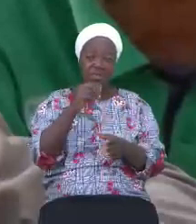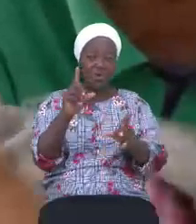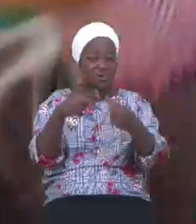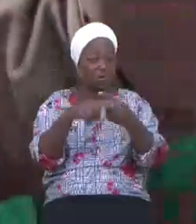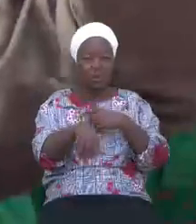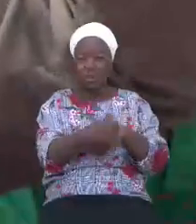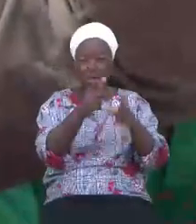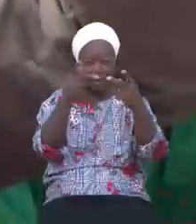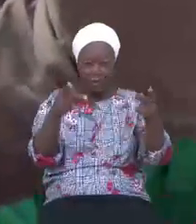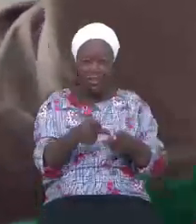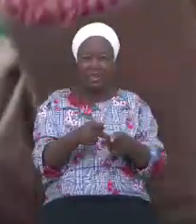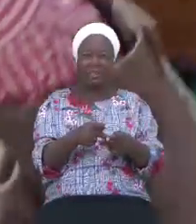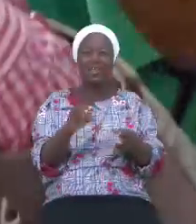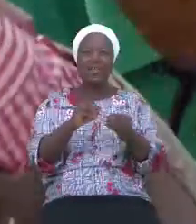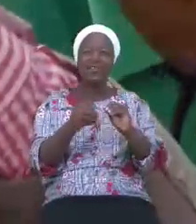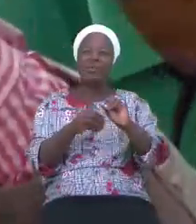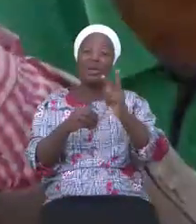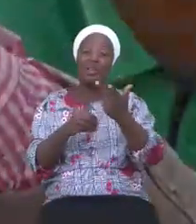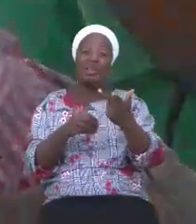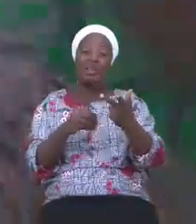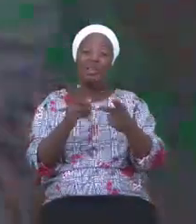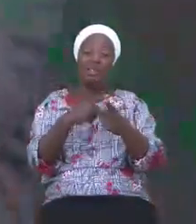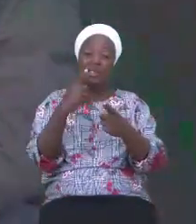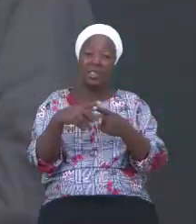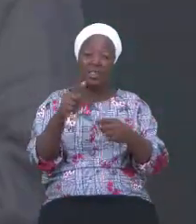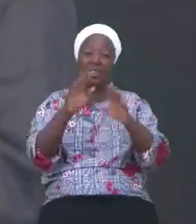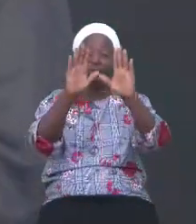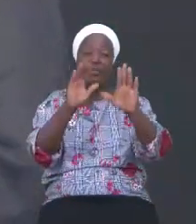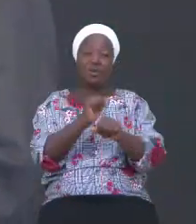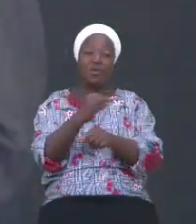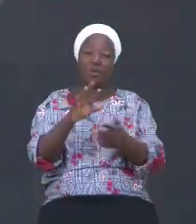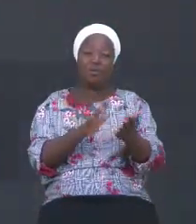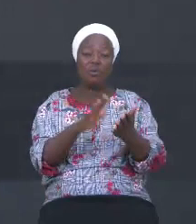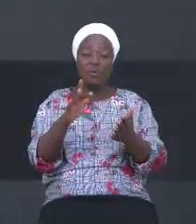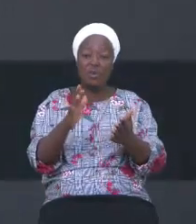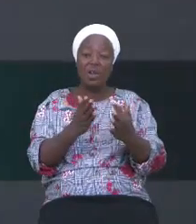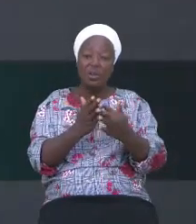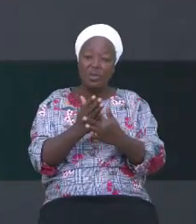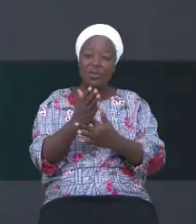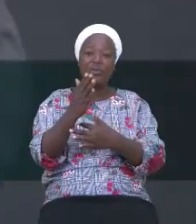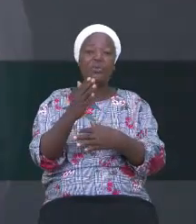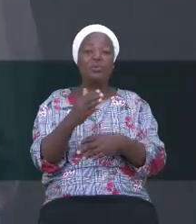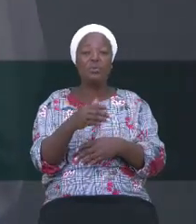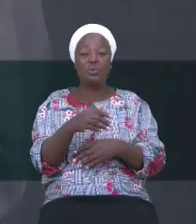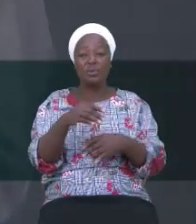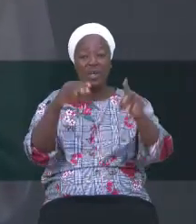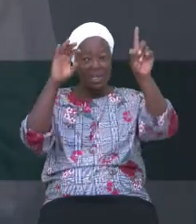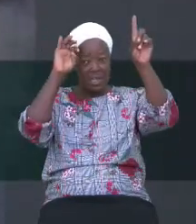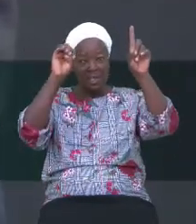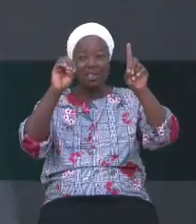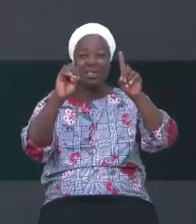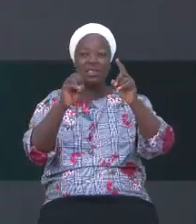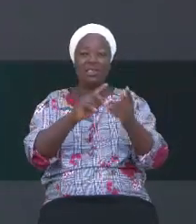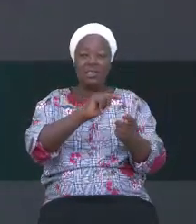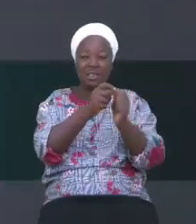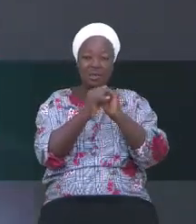place. Number three, then, the miracle of glory through his transforming cross.